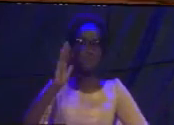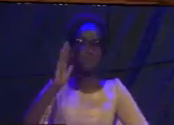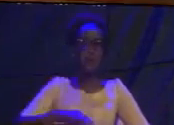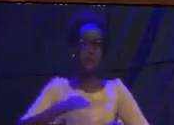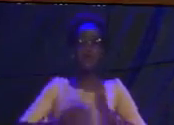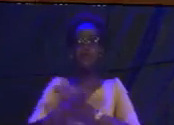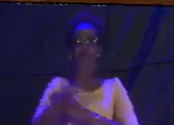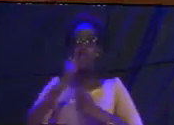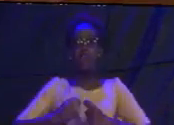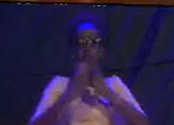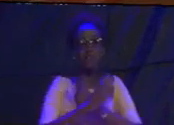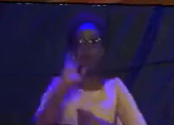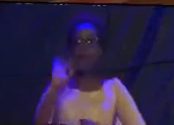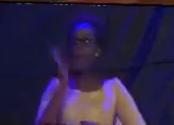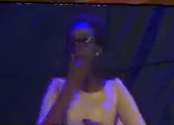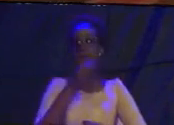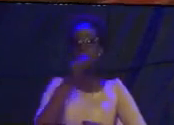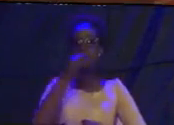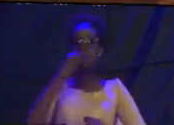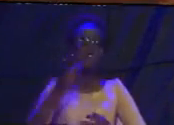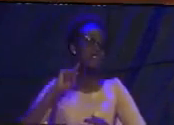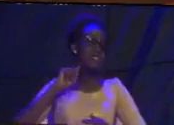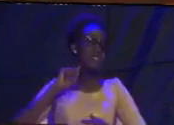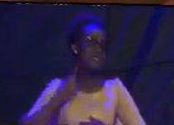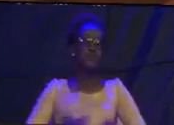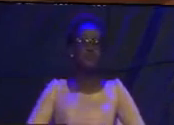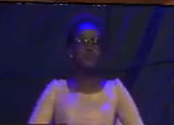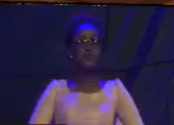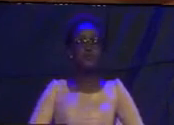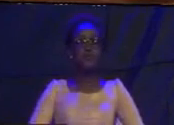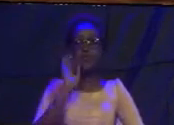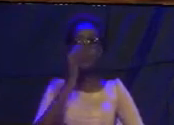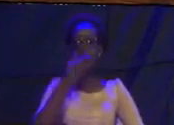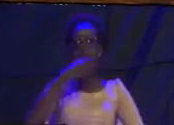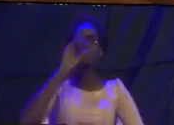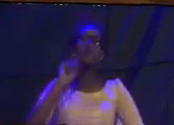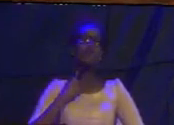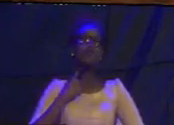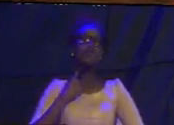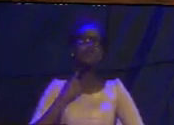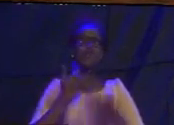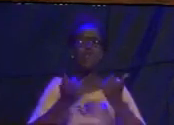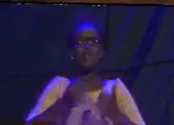He knows how the bitter water of Mara was turned into sweet and they drank the water.